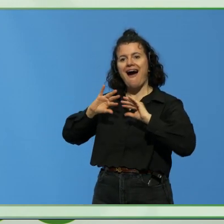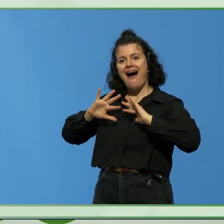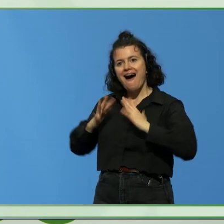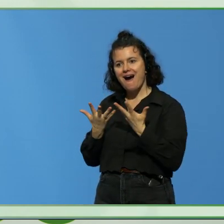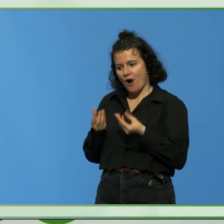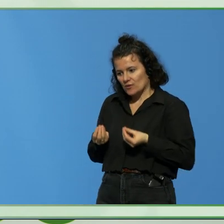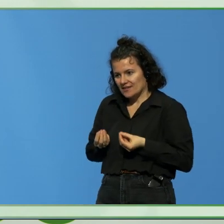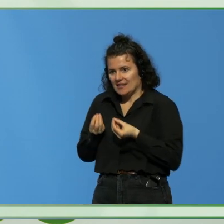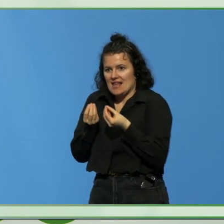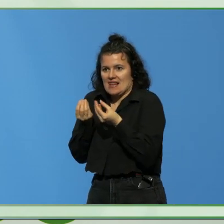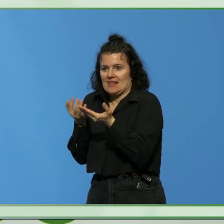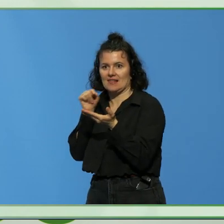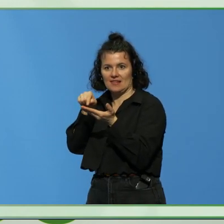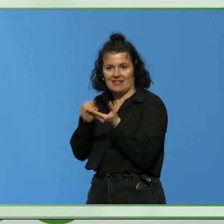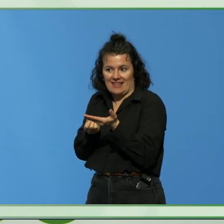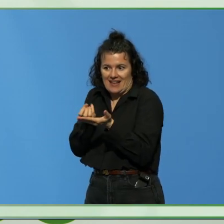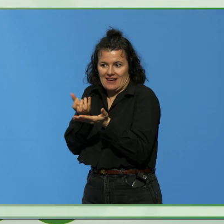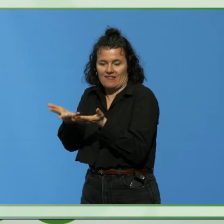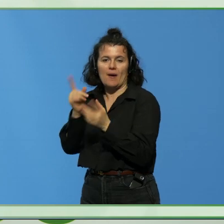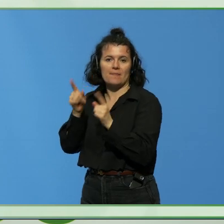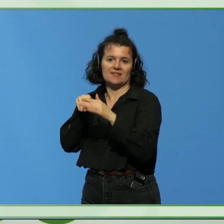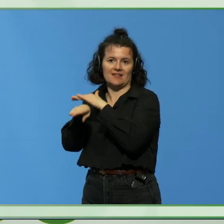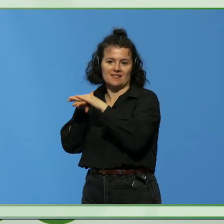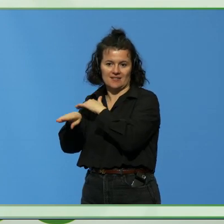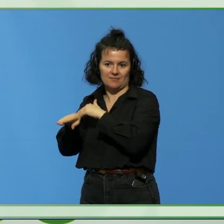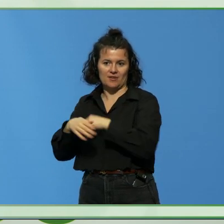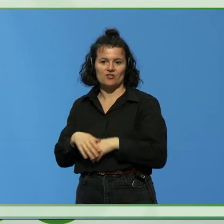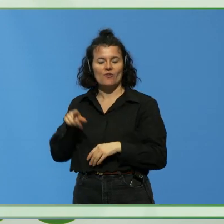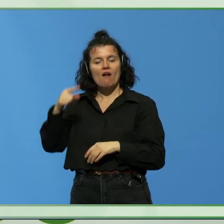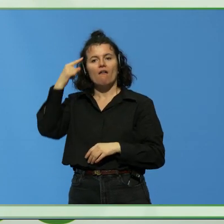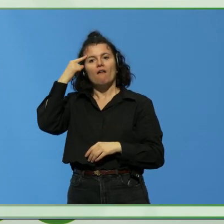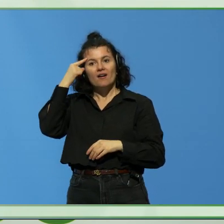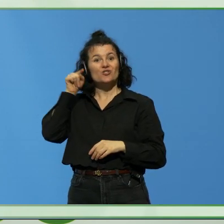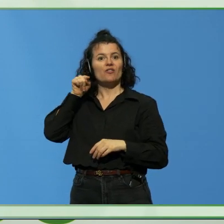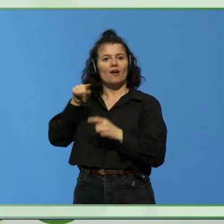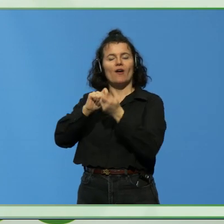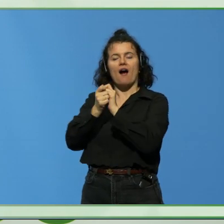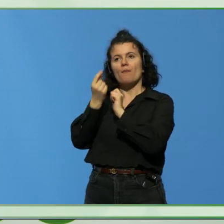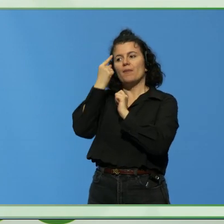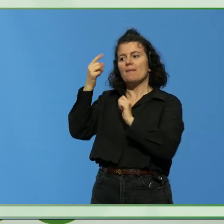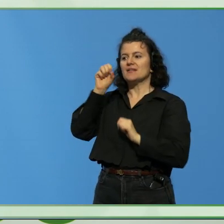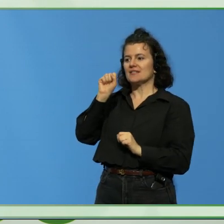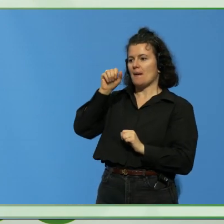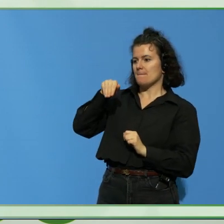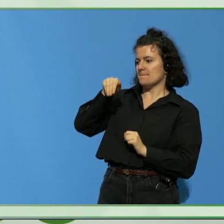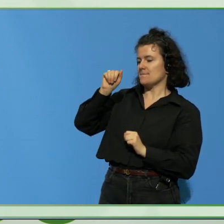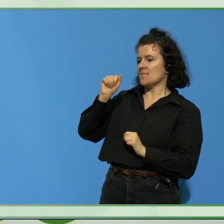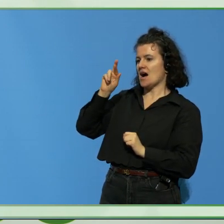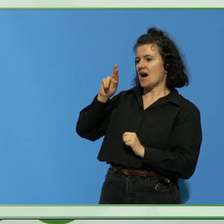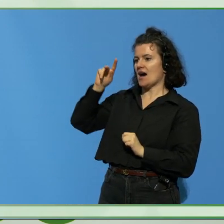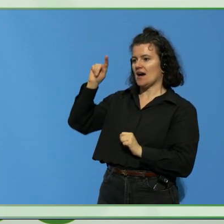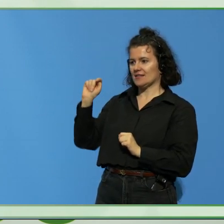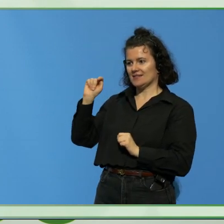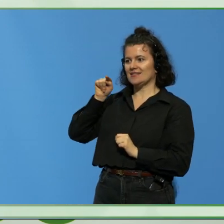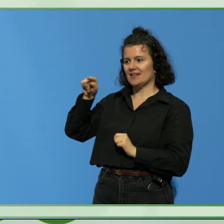So SMART stands for SeedStars methodology of applied rigorous testing, and the Seed Inclusivity Program was the first